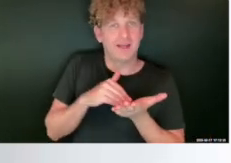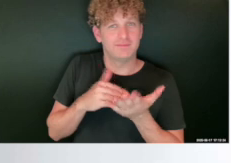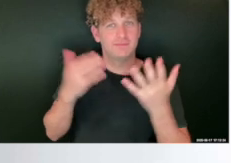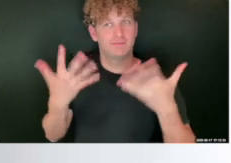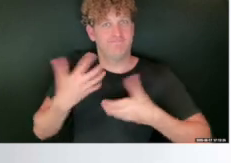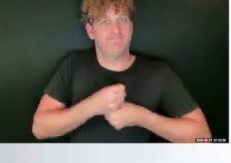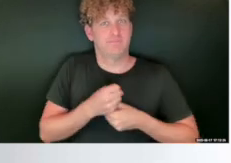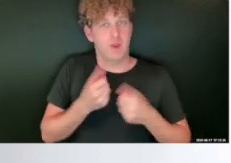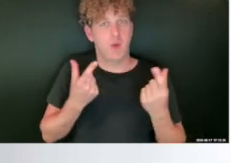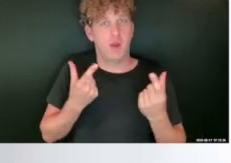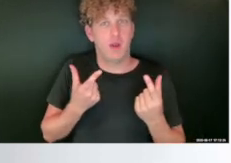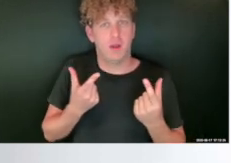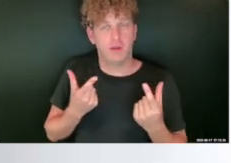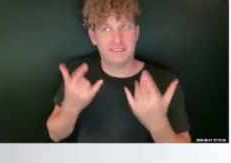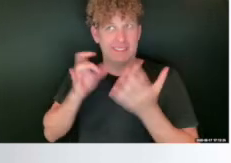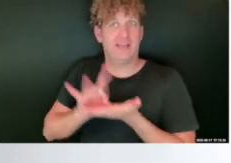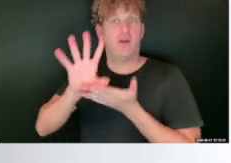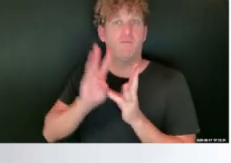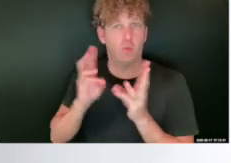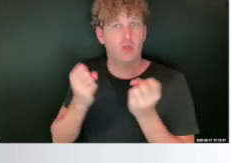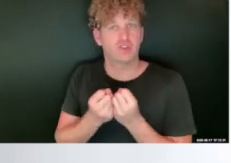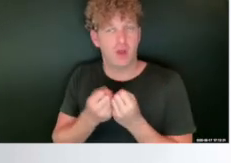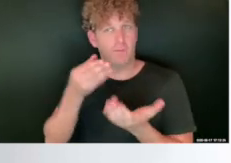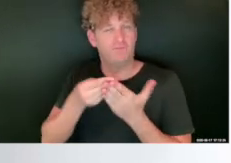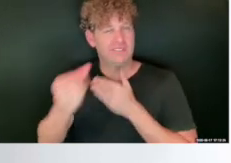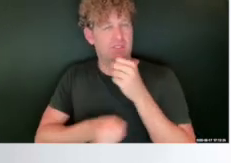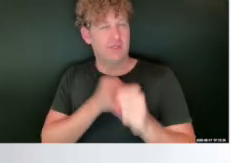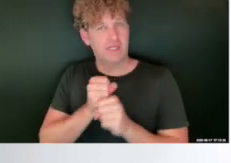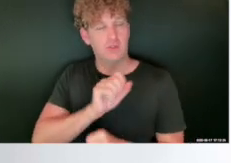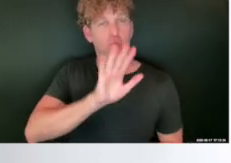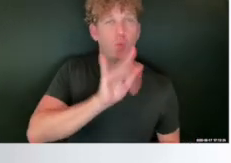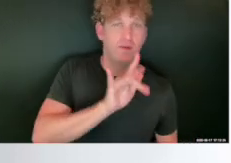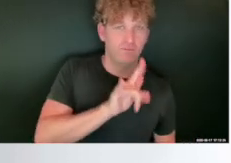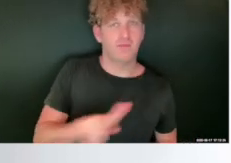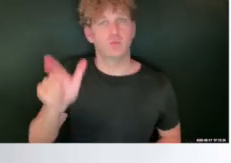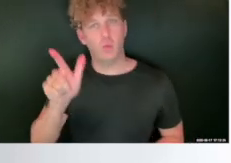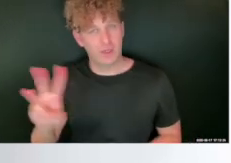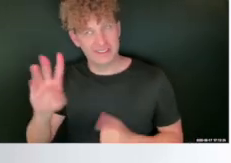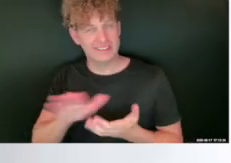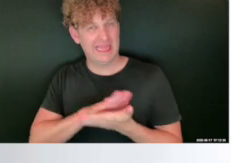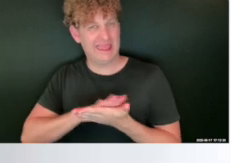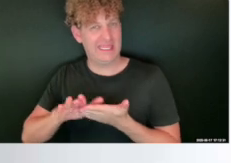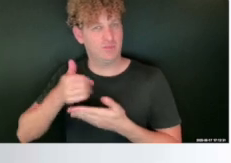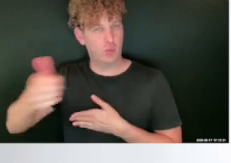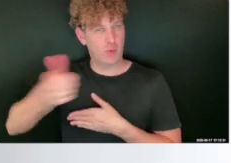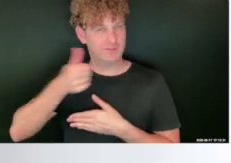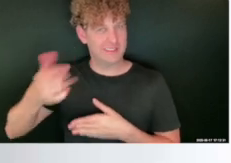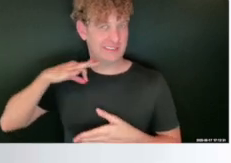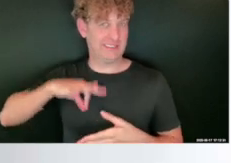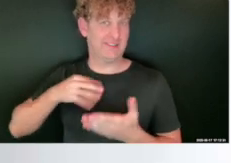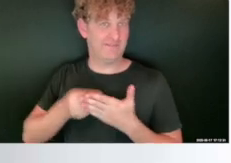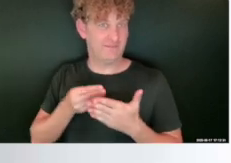more projects launched, we and our partners began to increase the percentage of funds benefiting